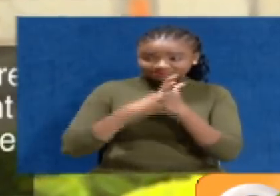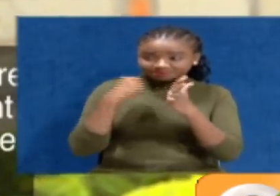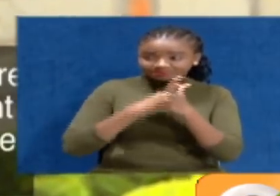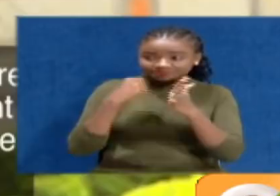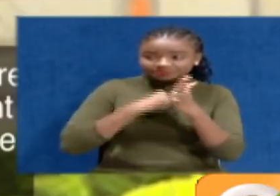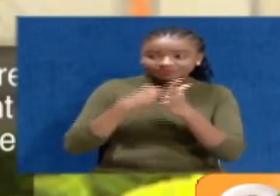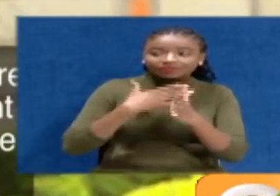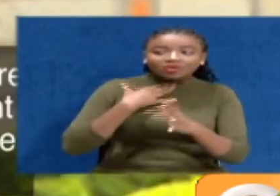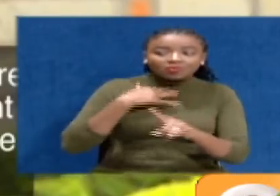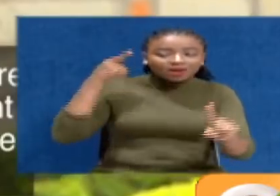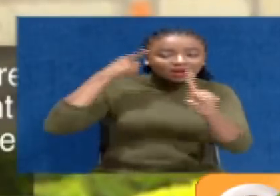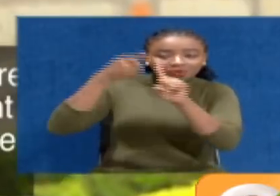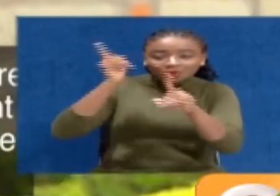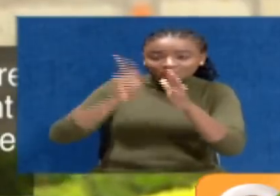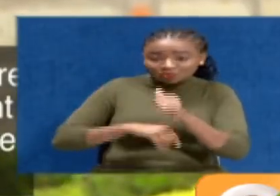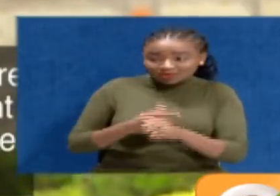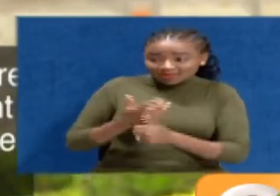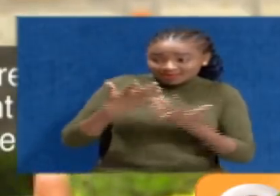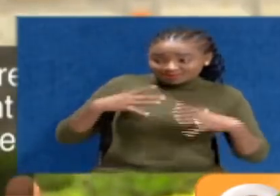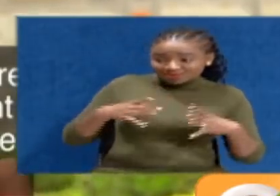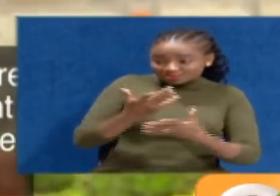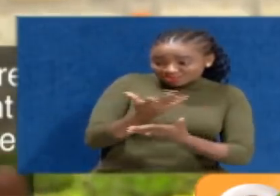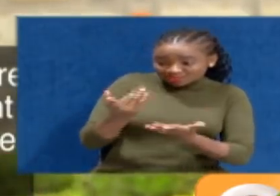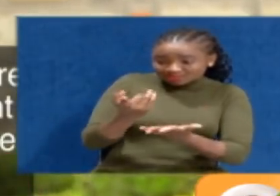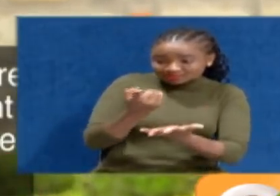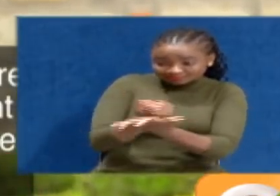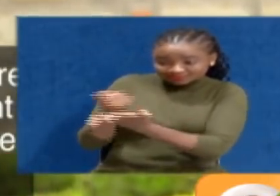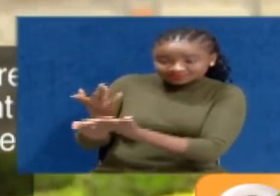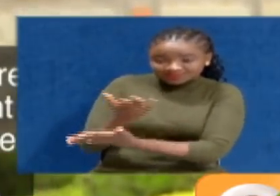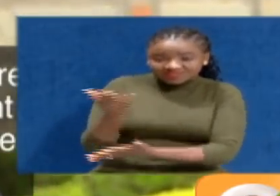kufanya karama mgonjwa mmoja ambaye anakaa hapa ni karibu shilingi